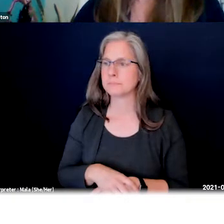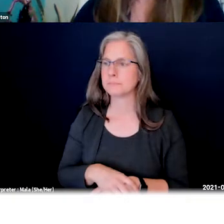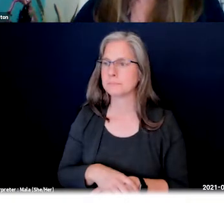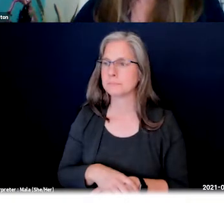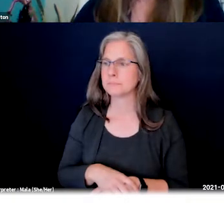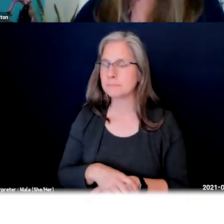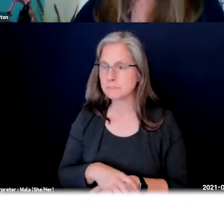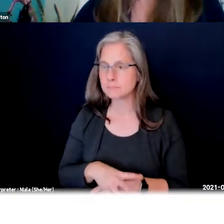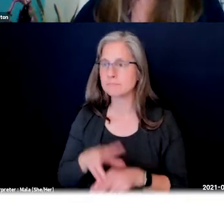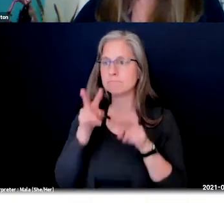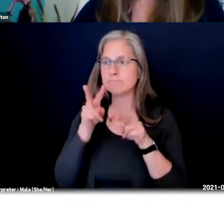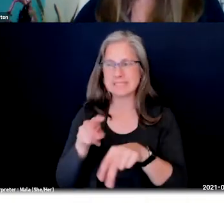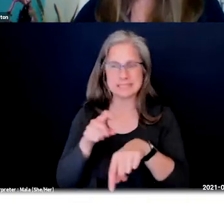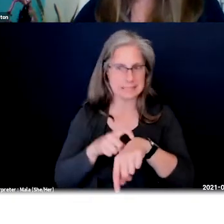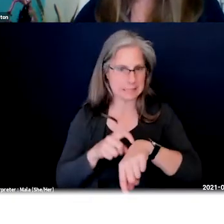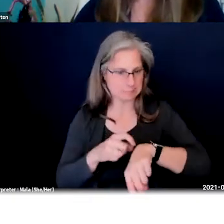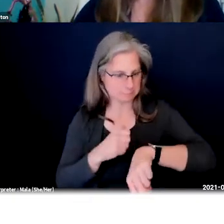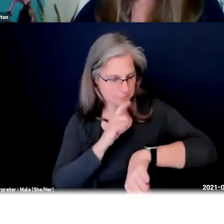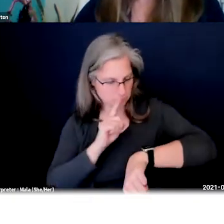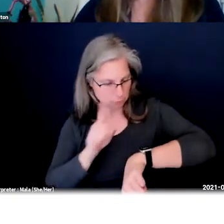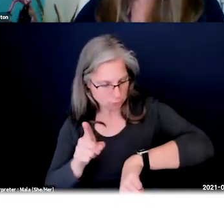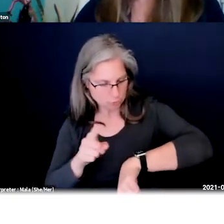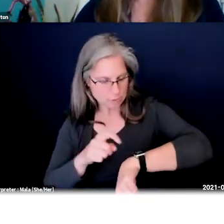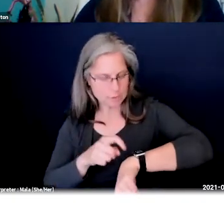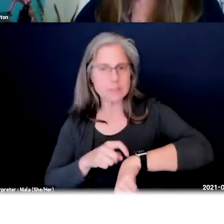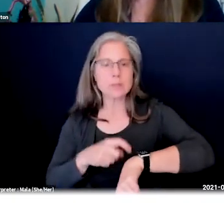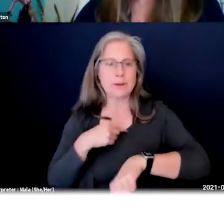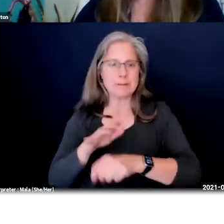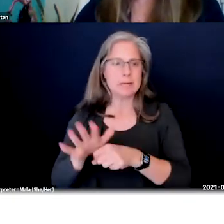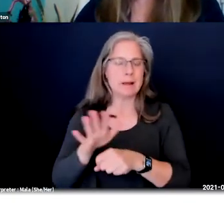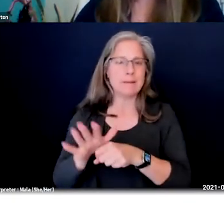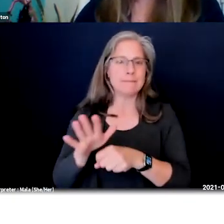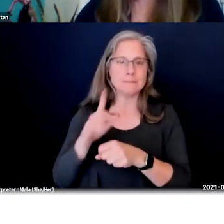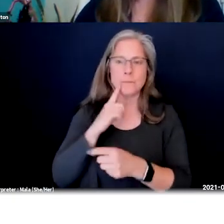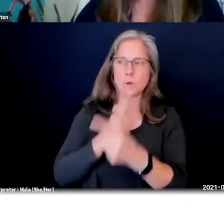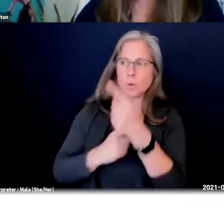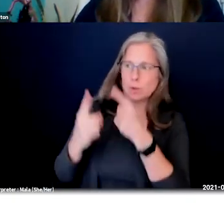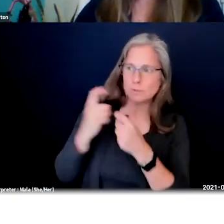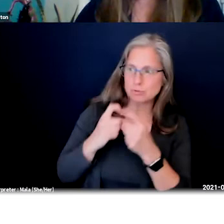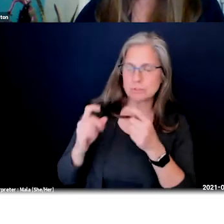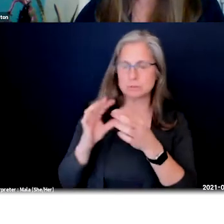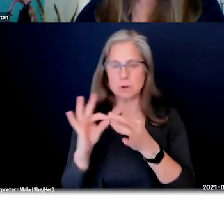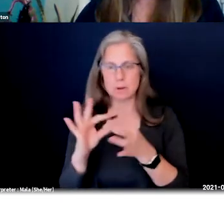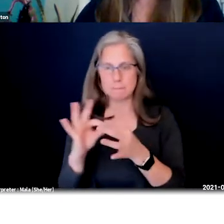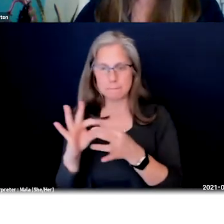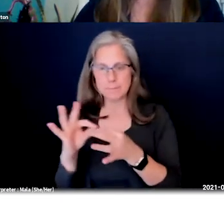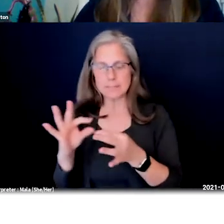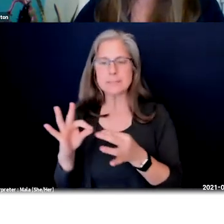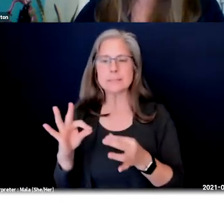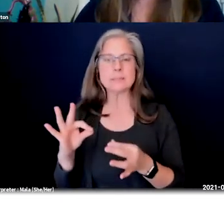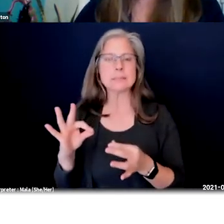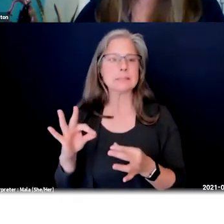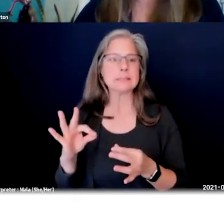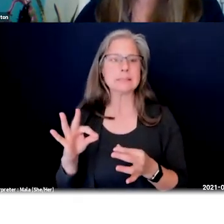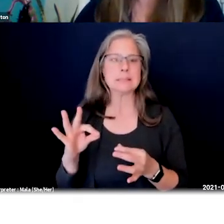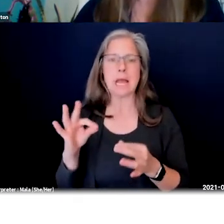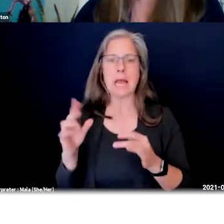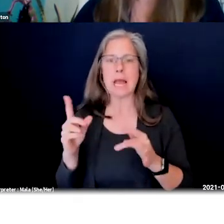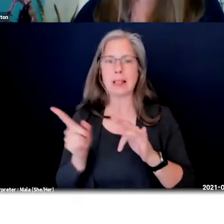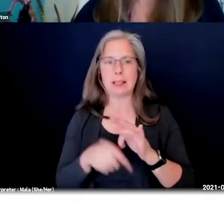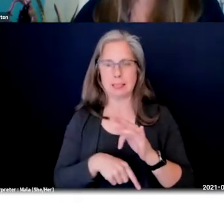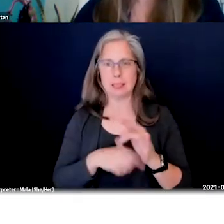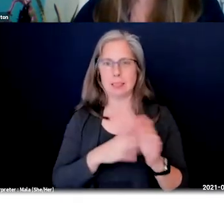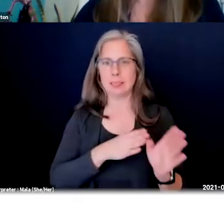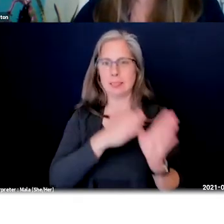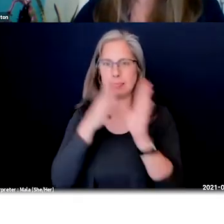So looking at time, I want to make sure that we have enough for questions and comments. So I'm going to have us jump to